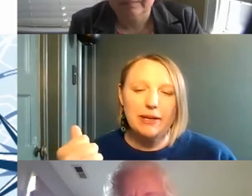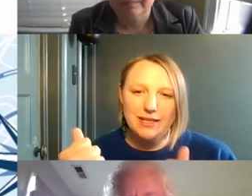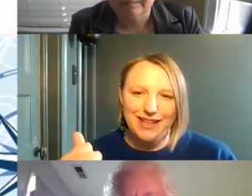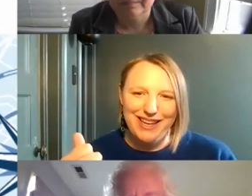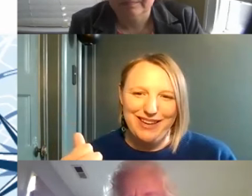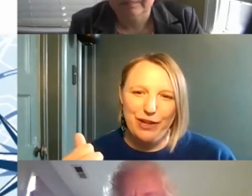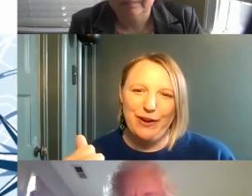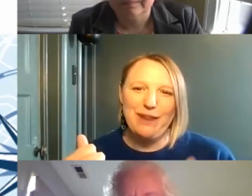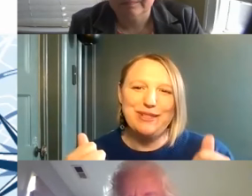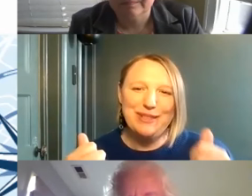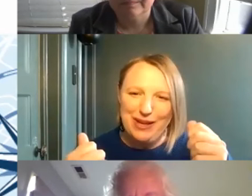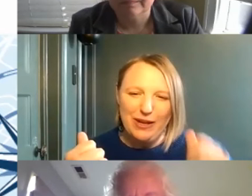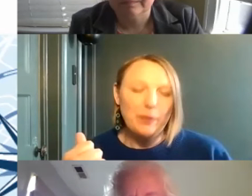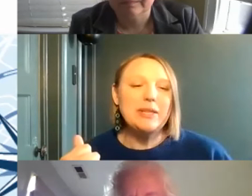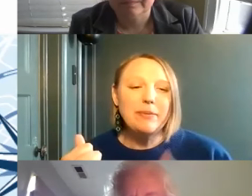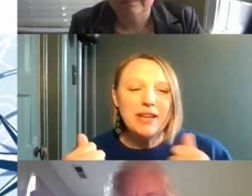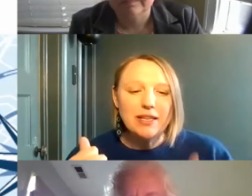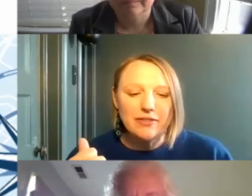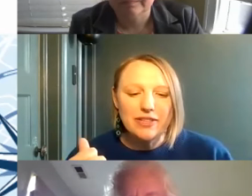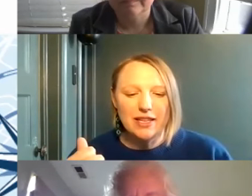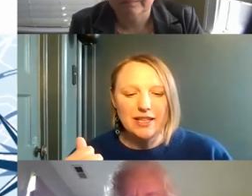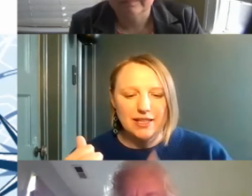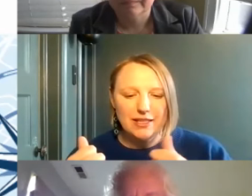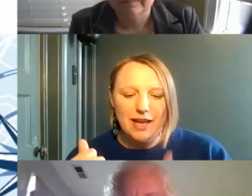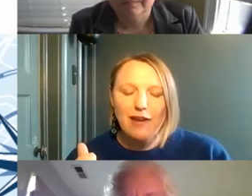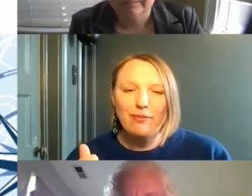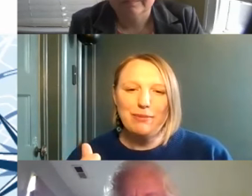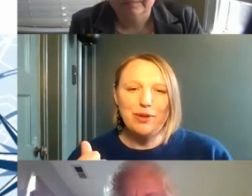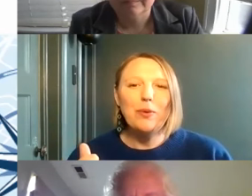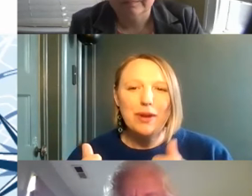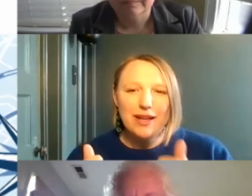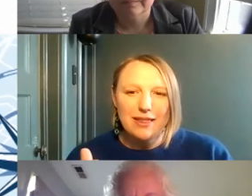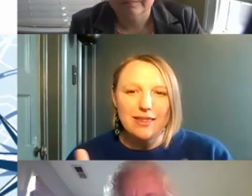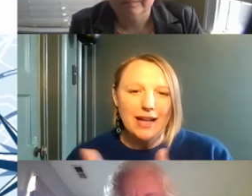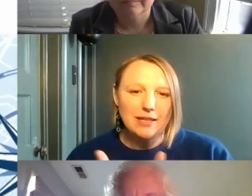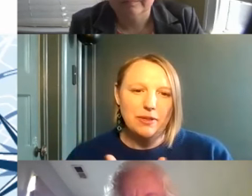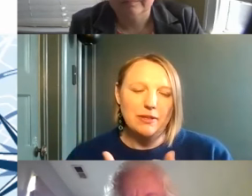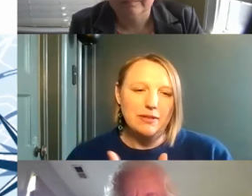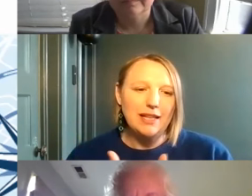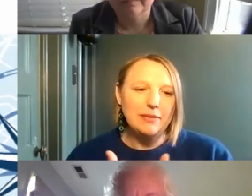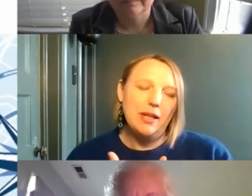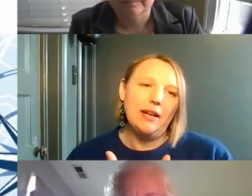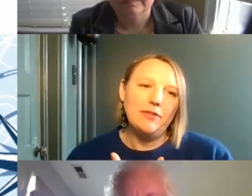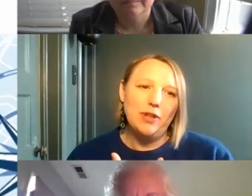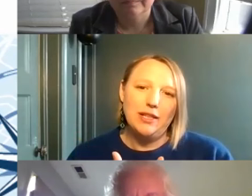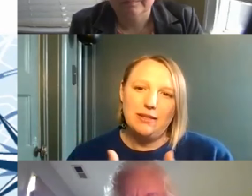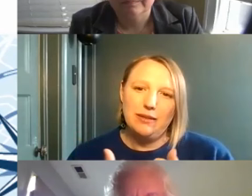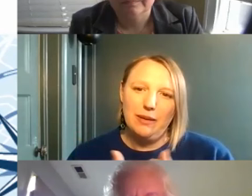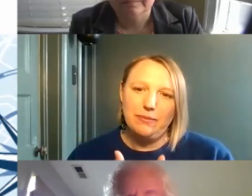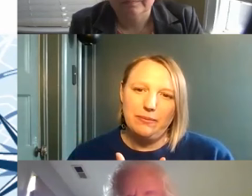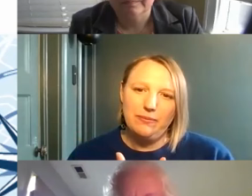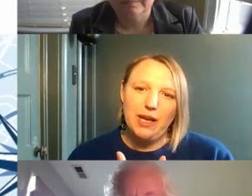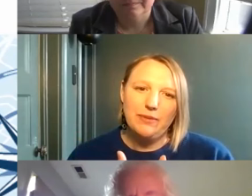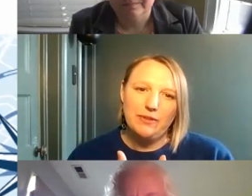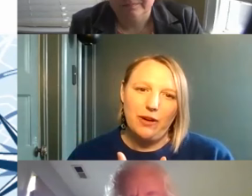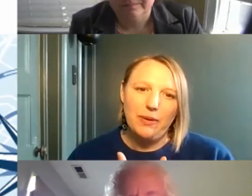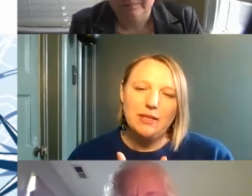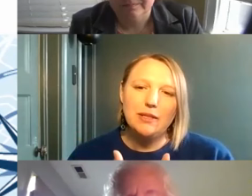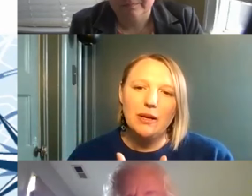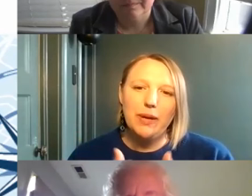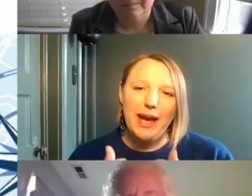not experiencing it, whether I'm a recipient of services, a staff member, that's where the lack of trust